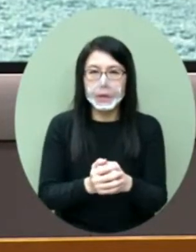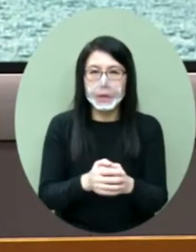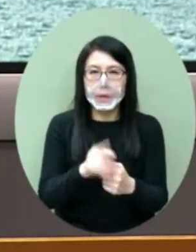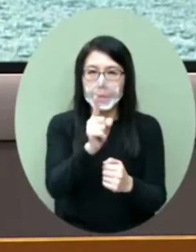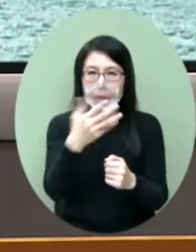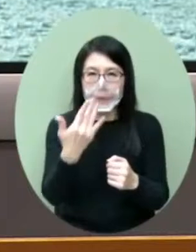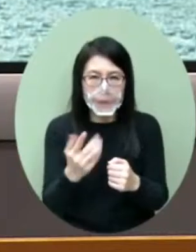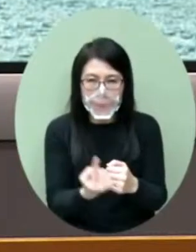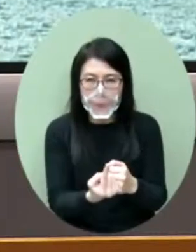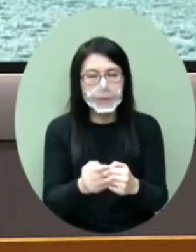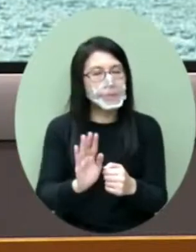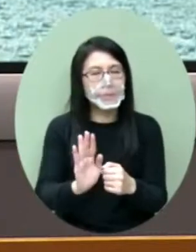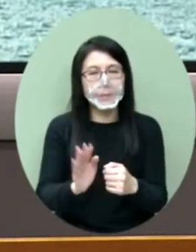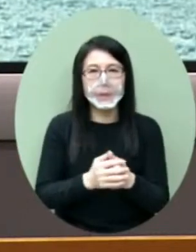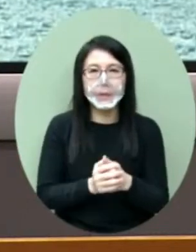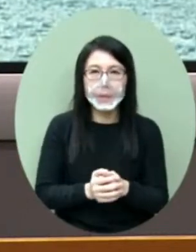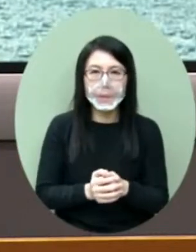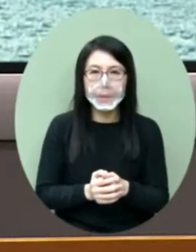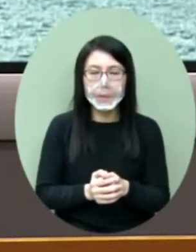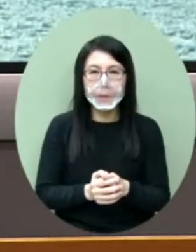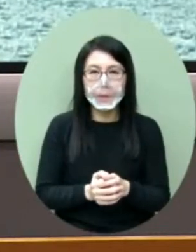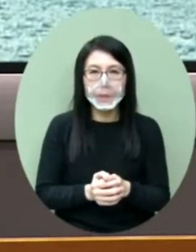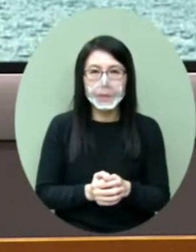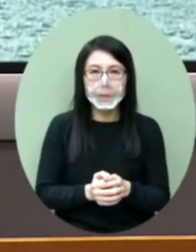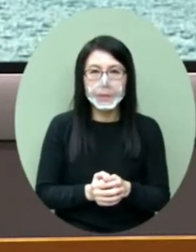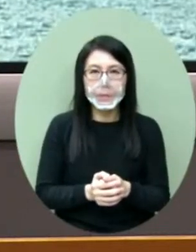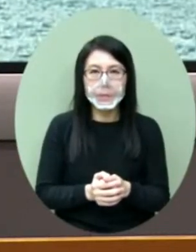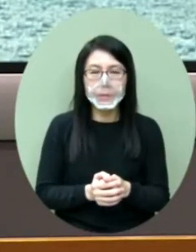number infected in the community should exceed 1 million.